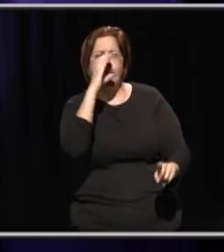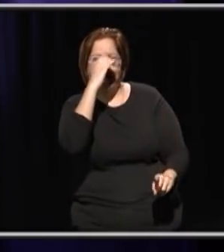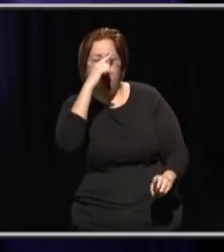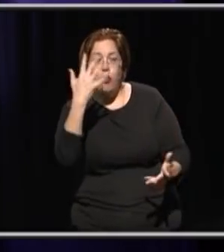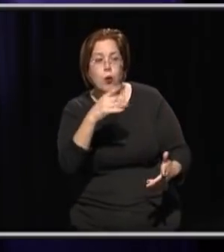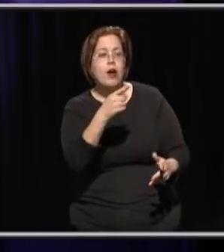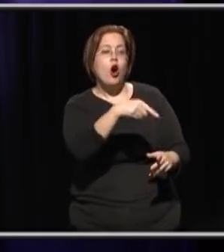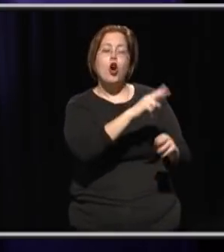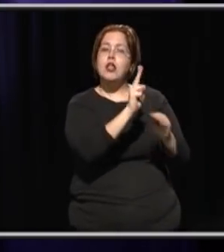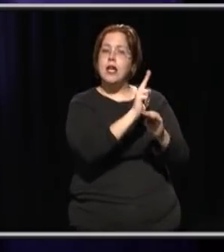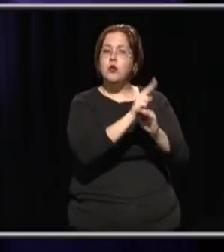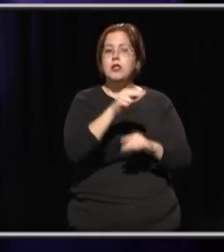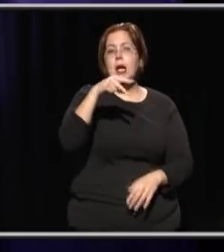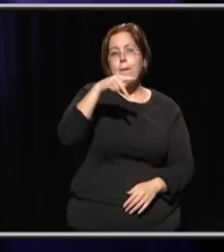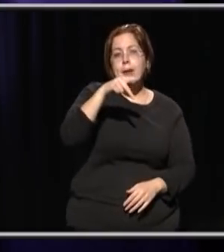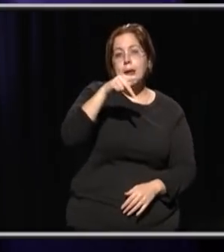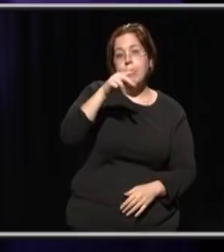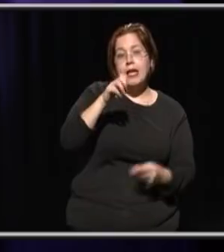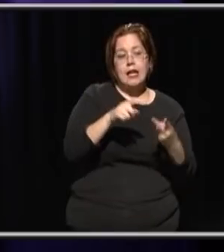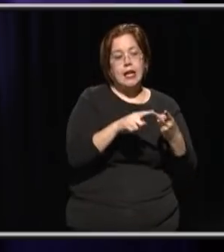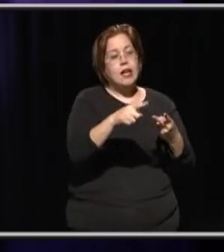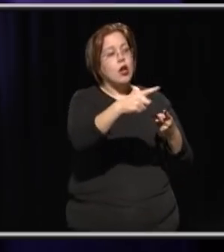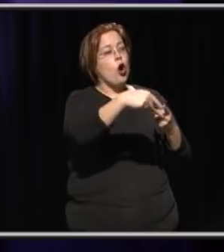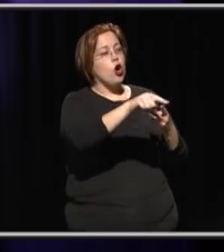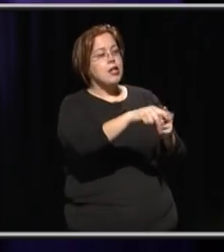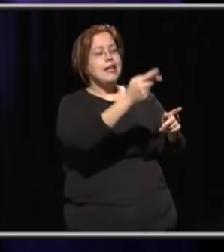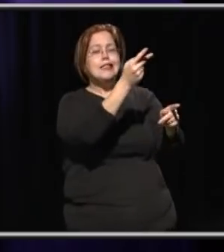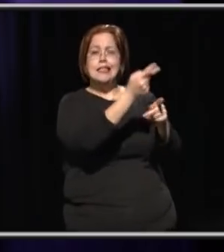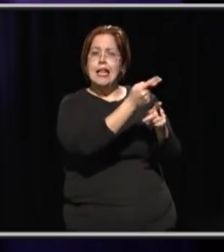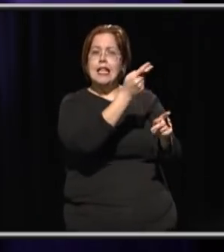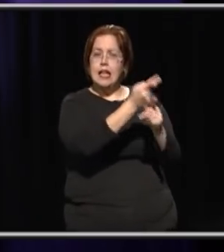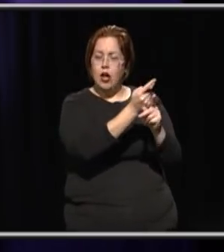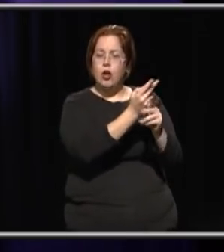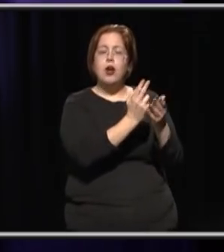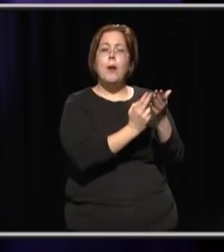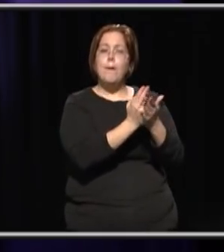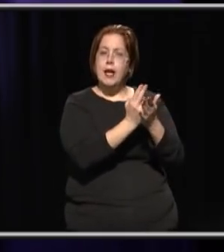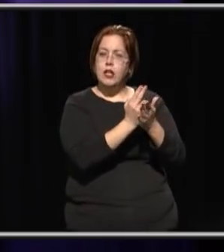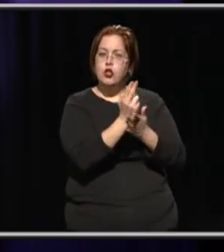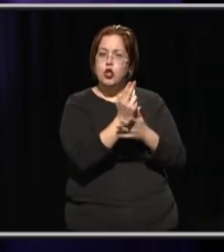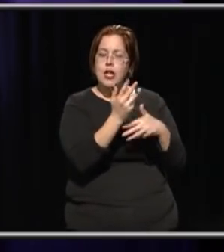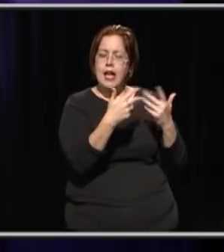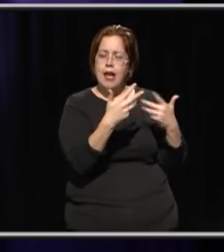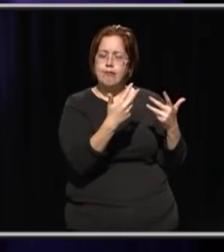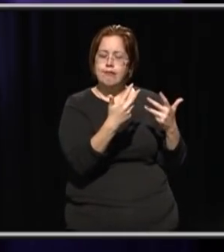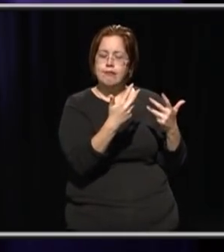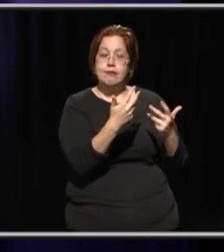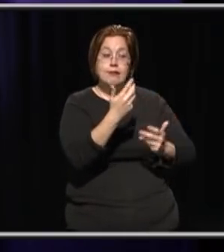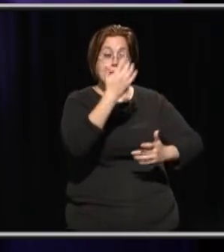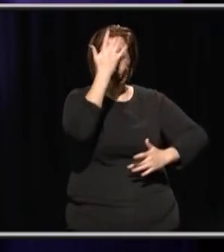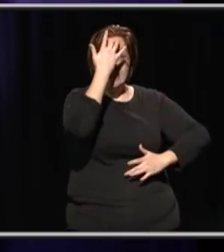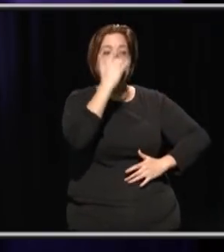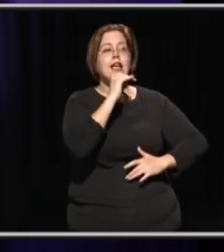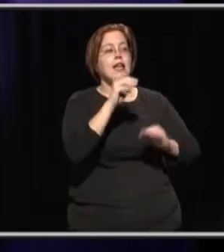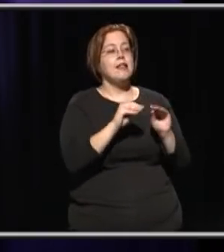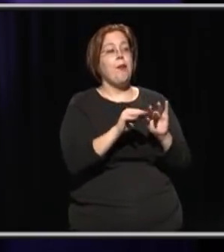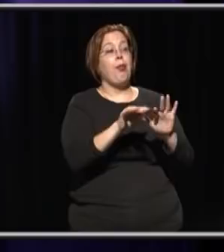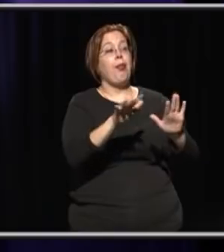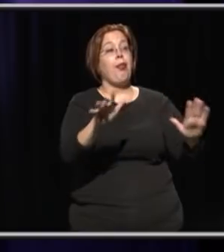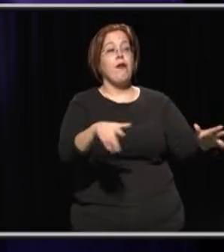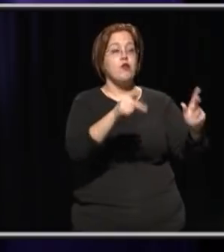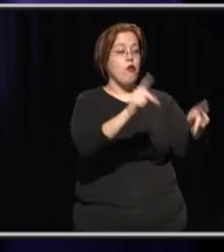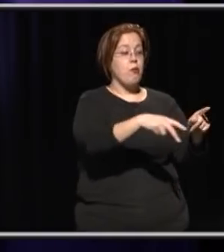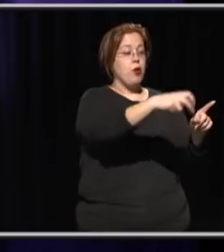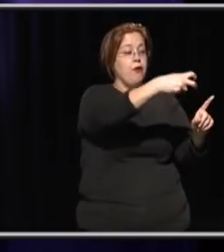they wearing their PPE? Are they taking care of making sure that infection isn't being spread from one person